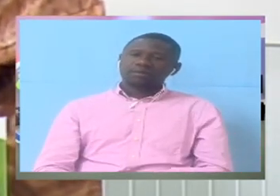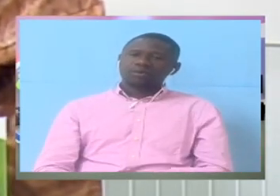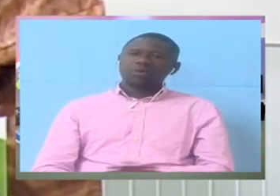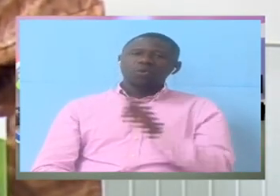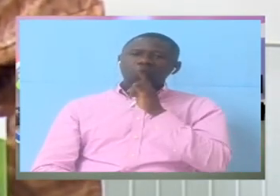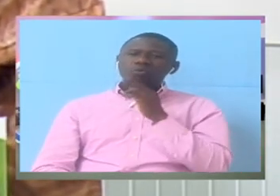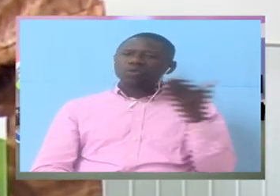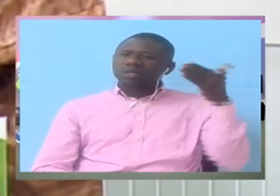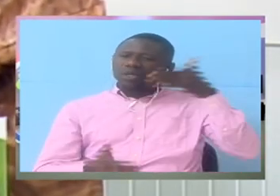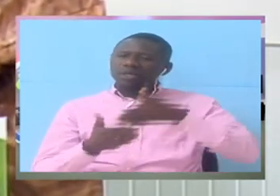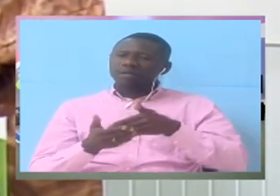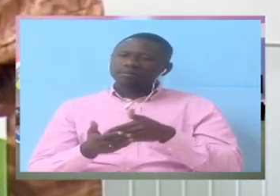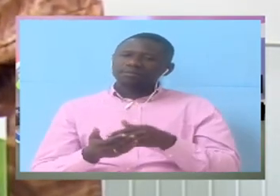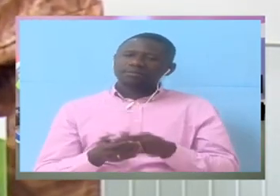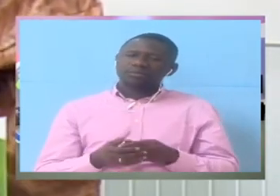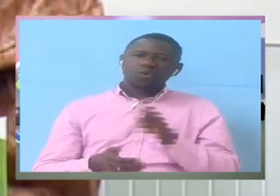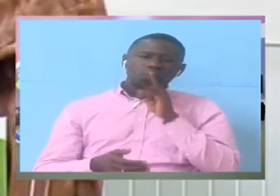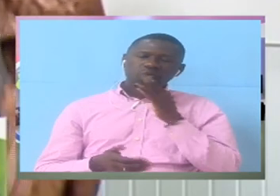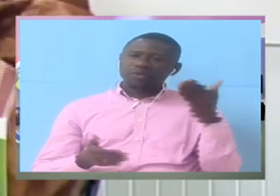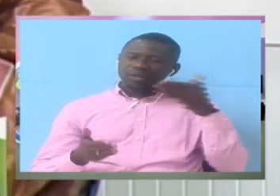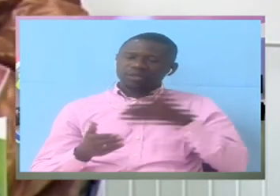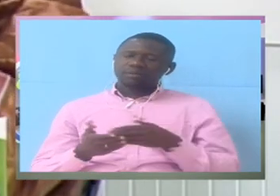Who came?